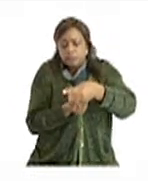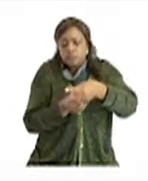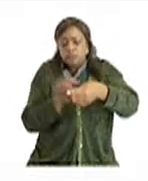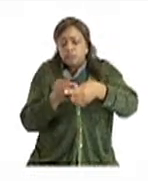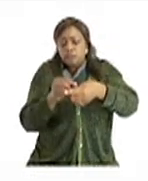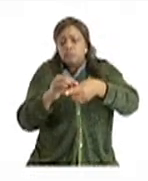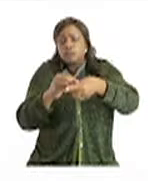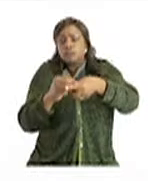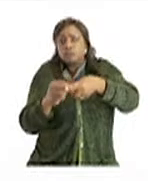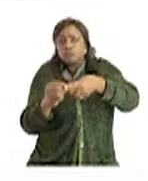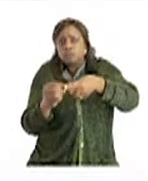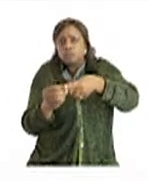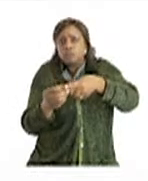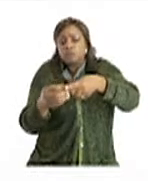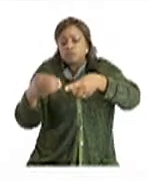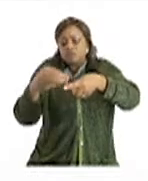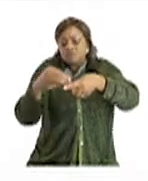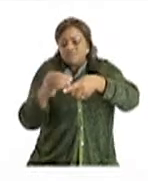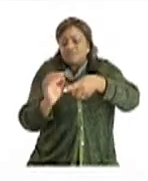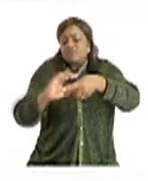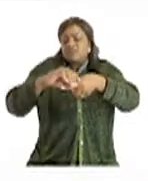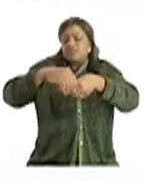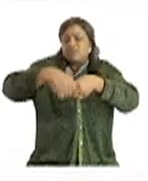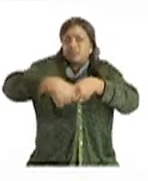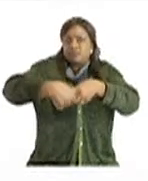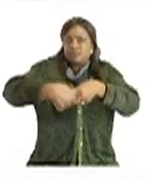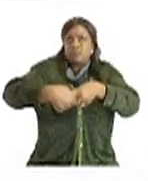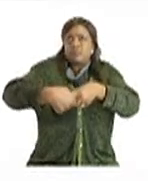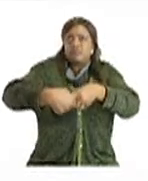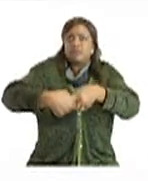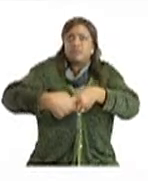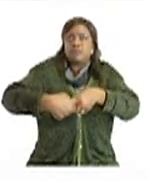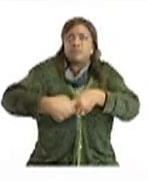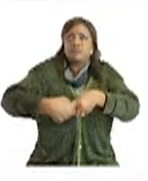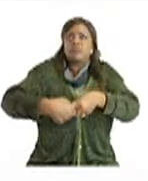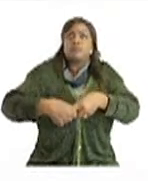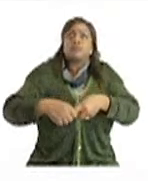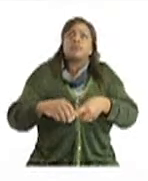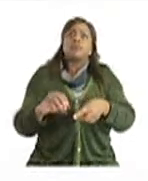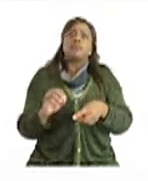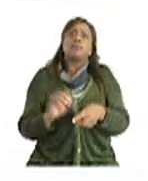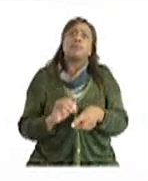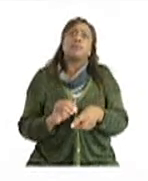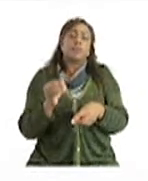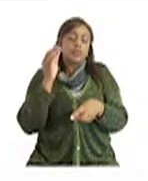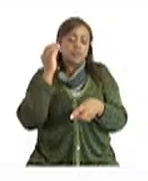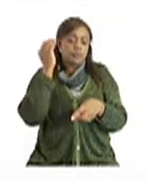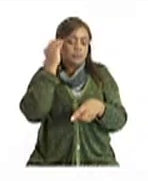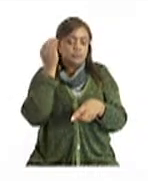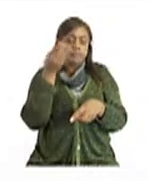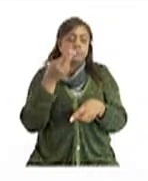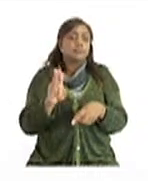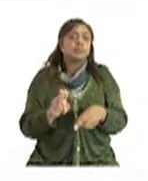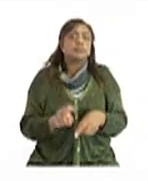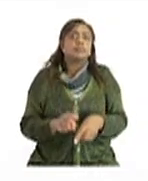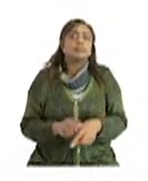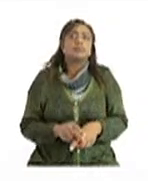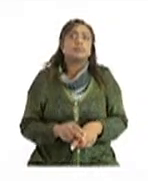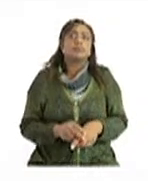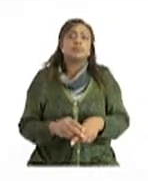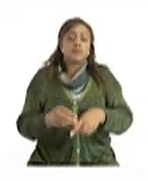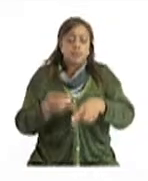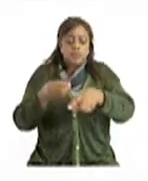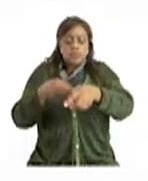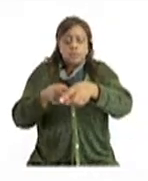which is in-housed by the penis. Please do not get confused with the urinary bladder.